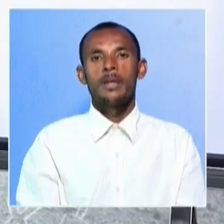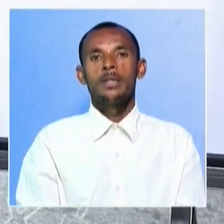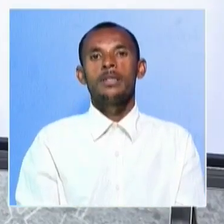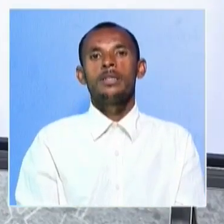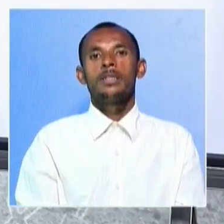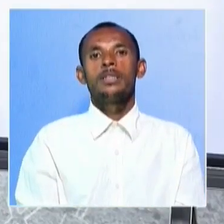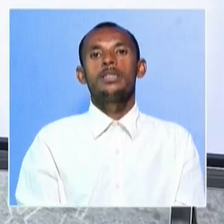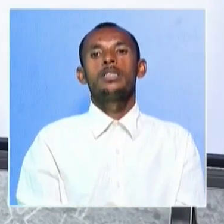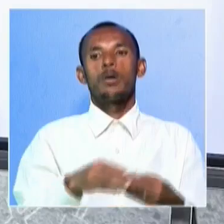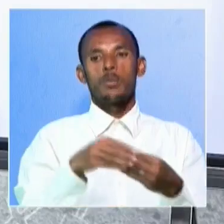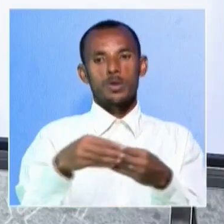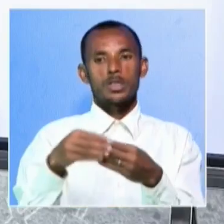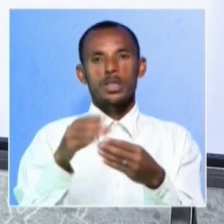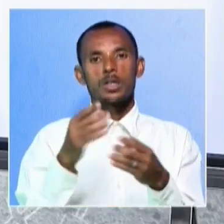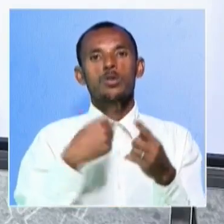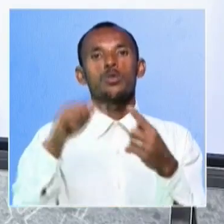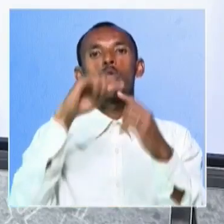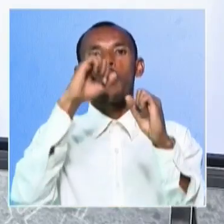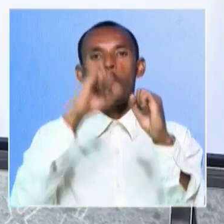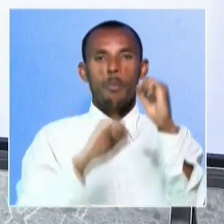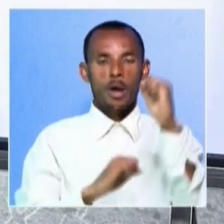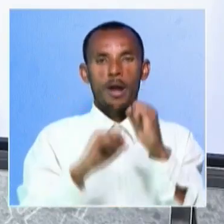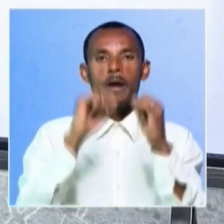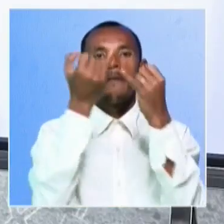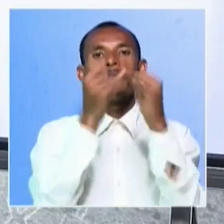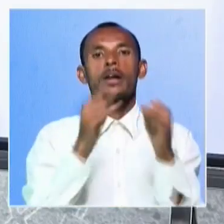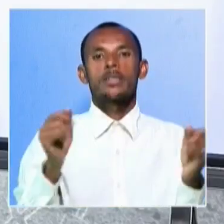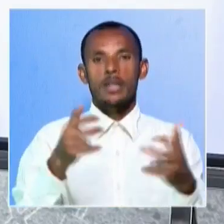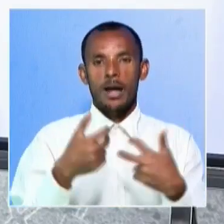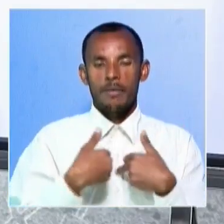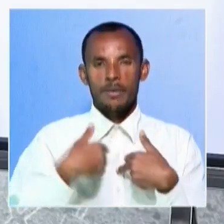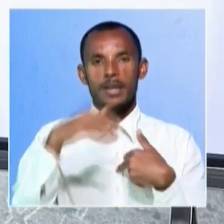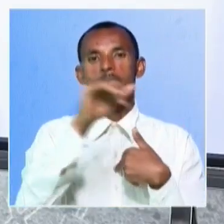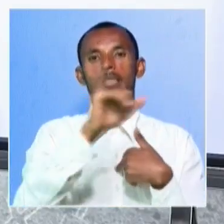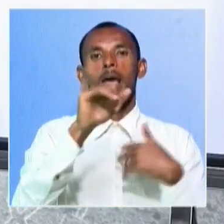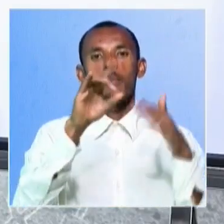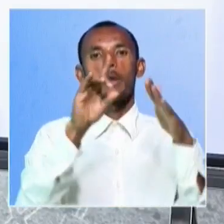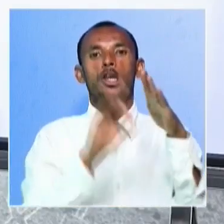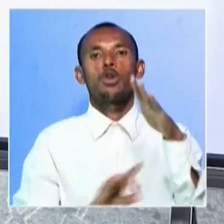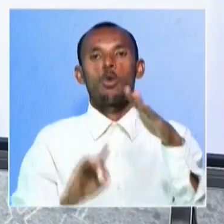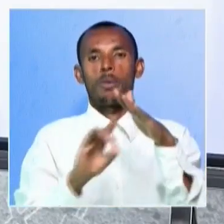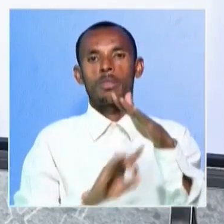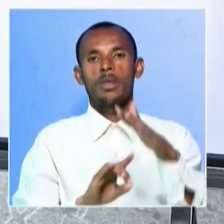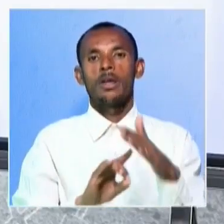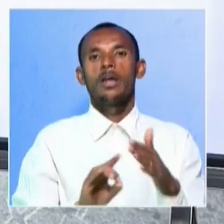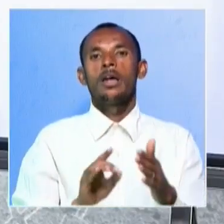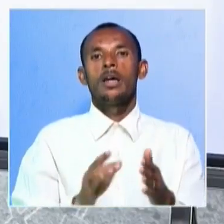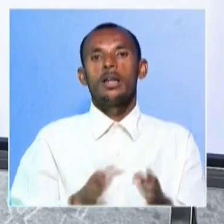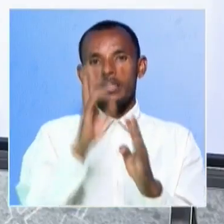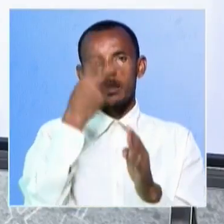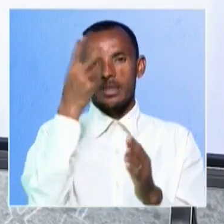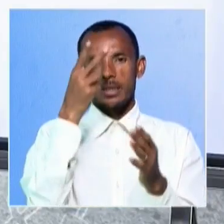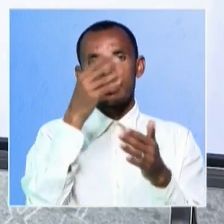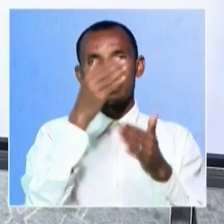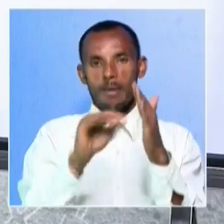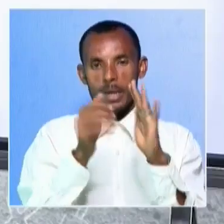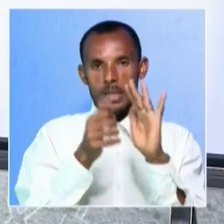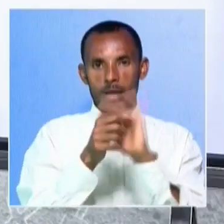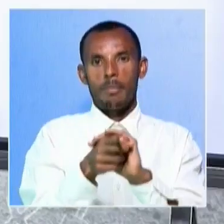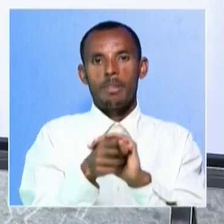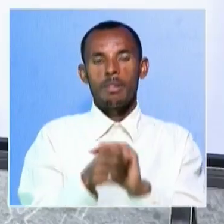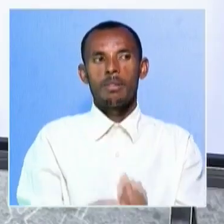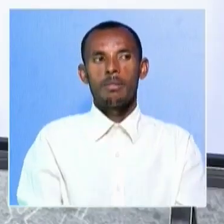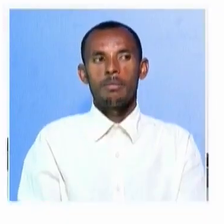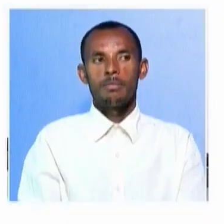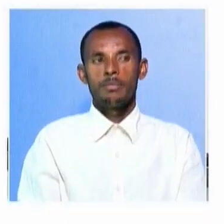the procedure to compare fractions having the same denominator. Let's see some example.